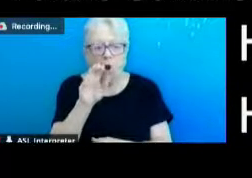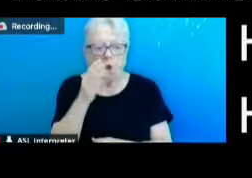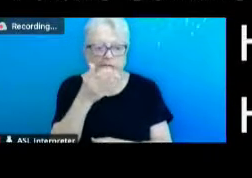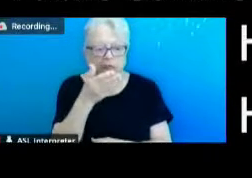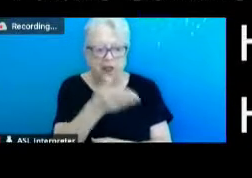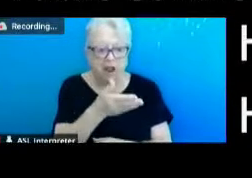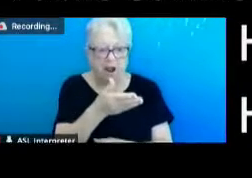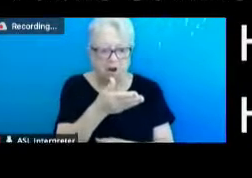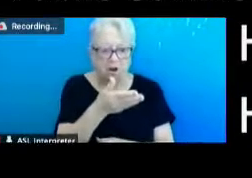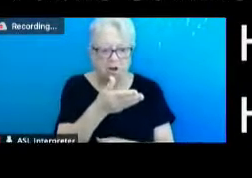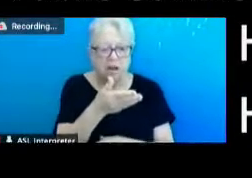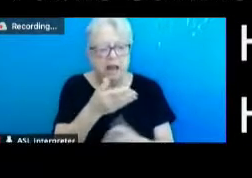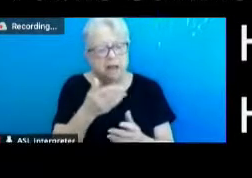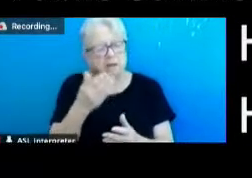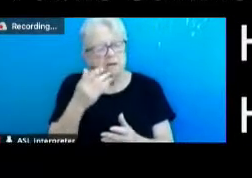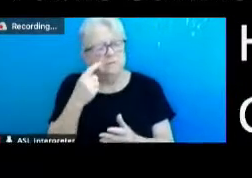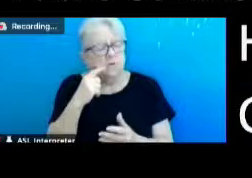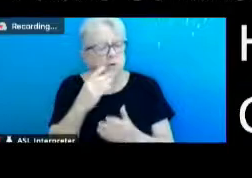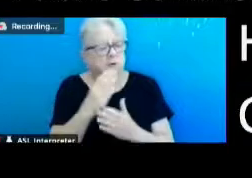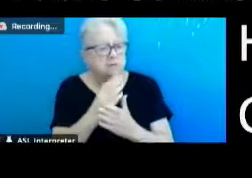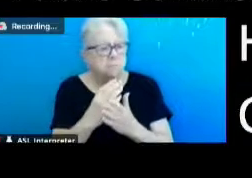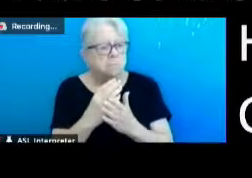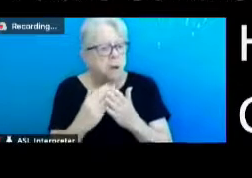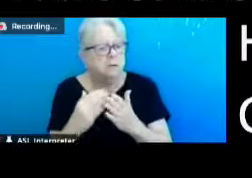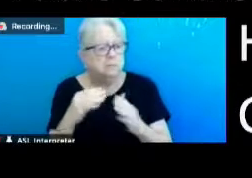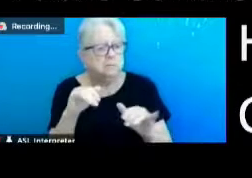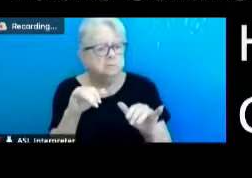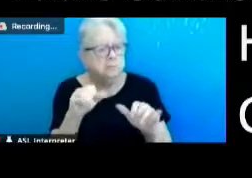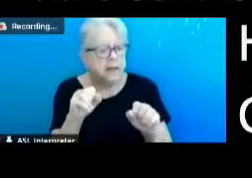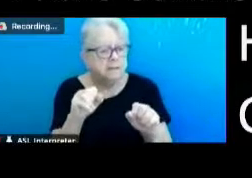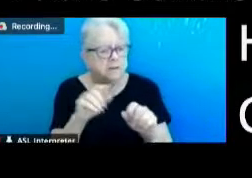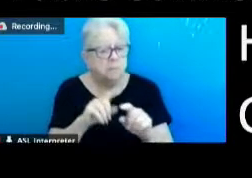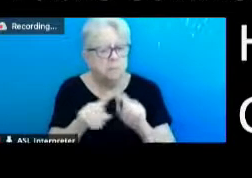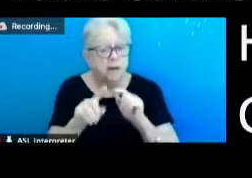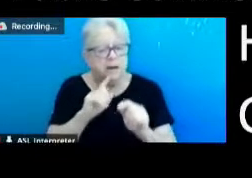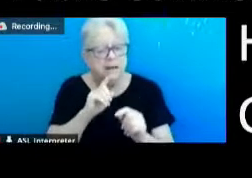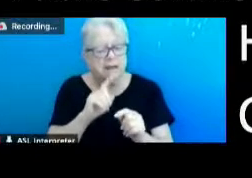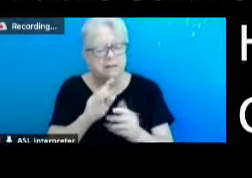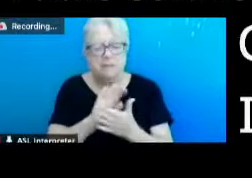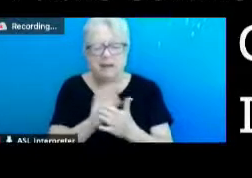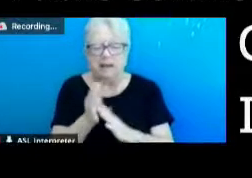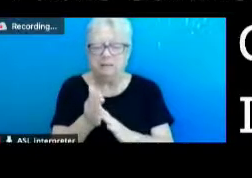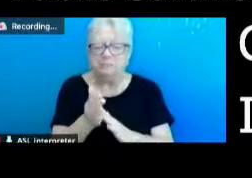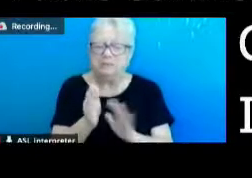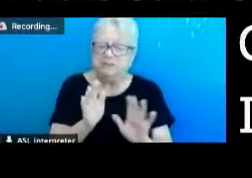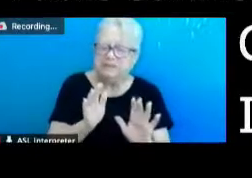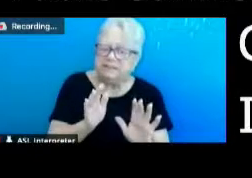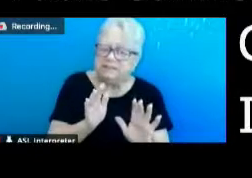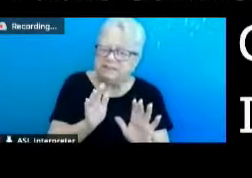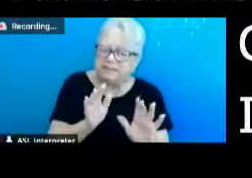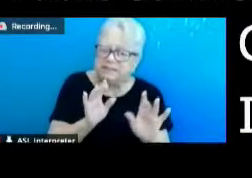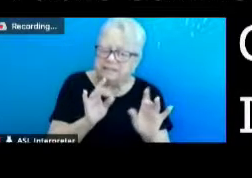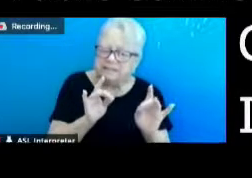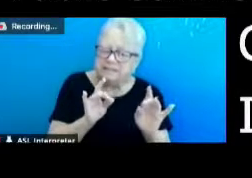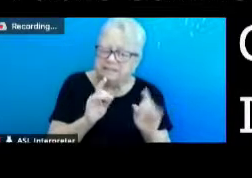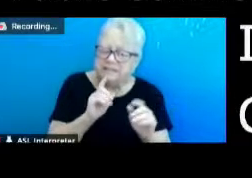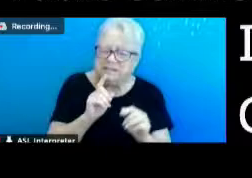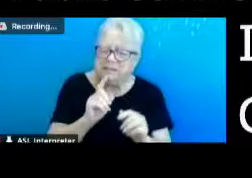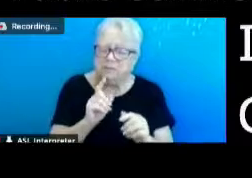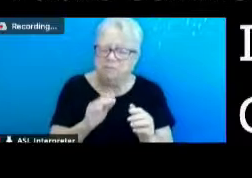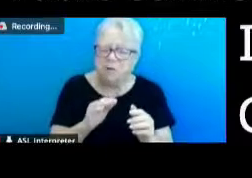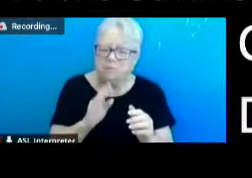certain portions of it, to be sure. It does get a little tricky, and Commissioner Sadwani, certainly defer to you on this,